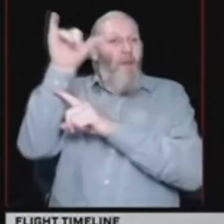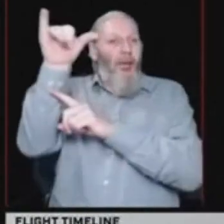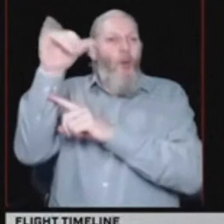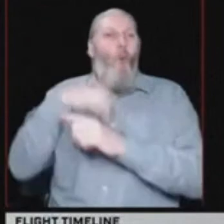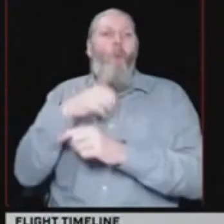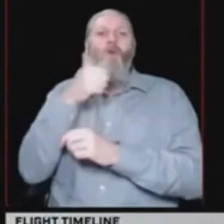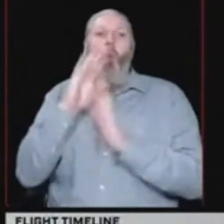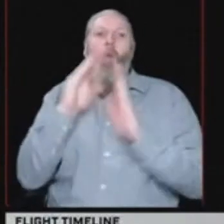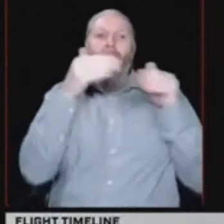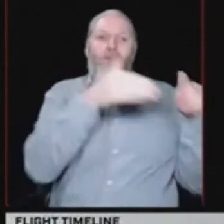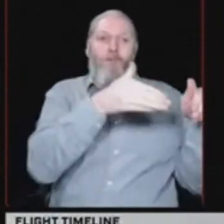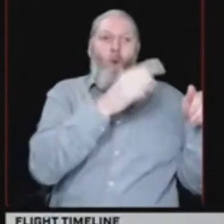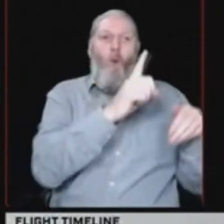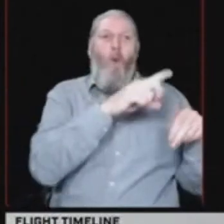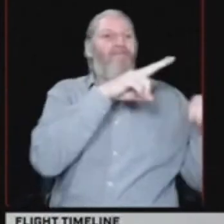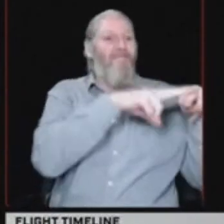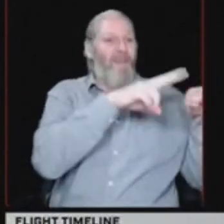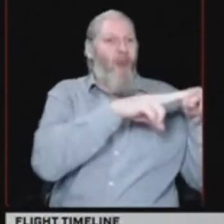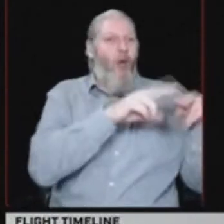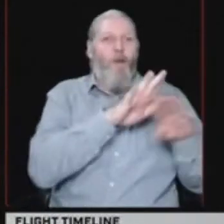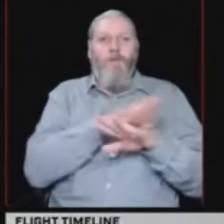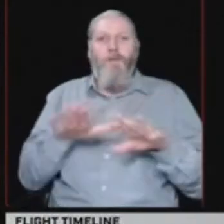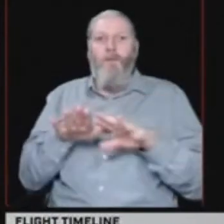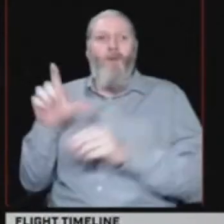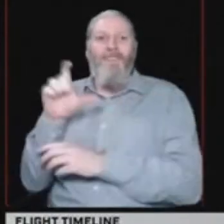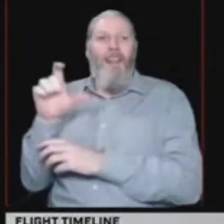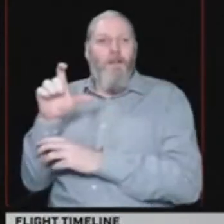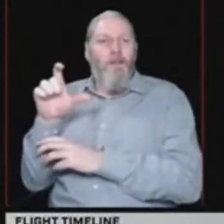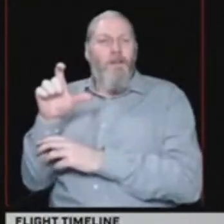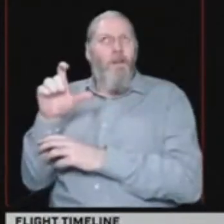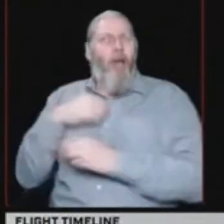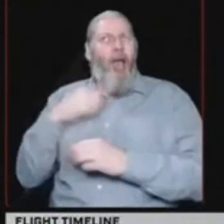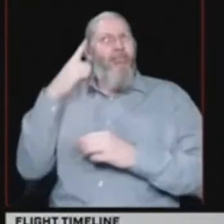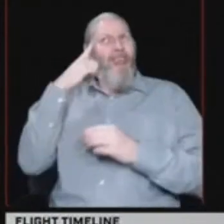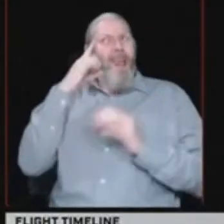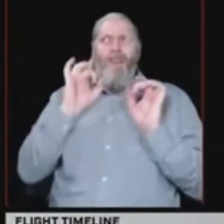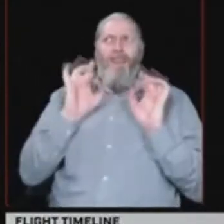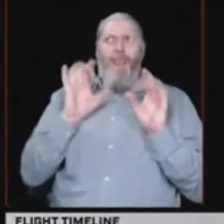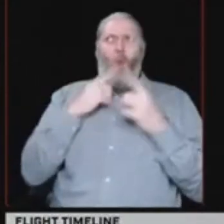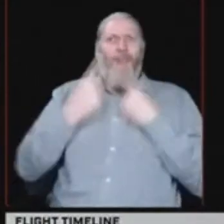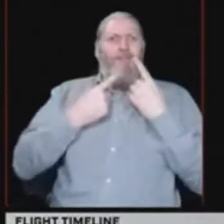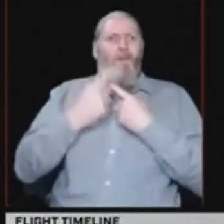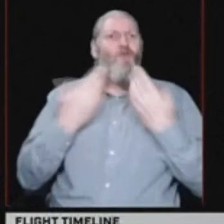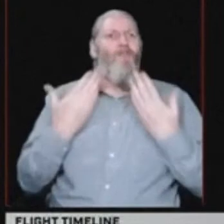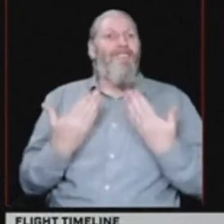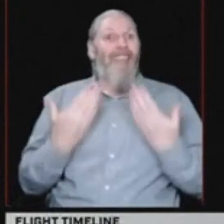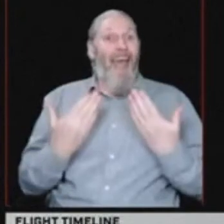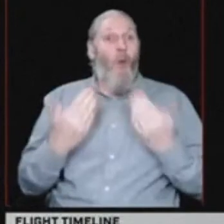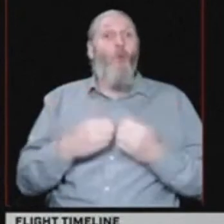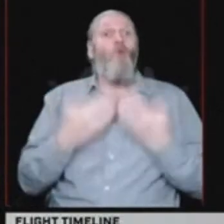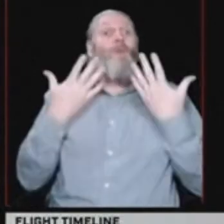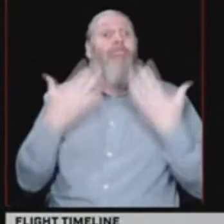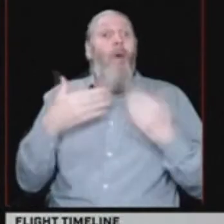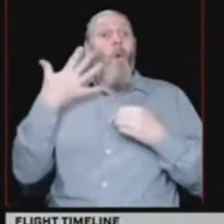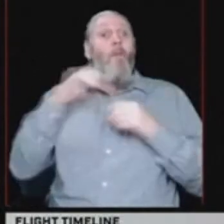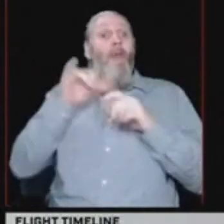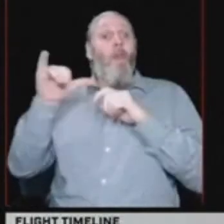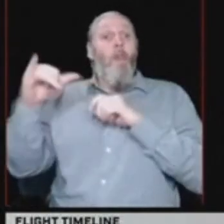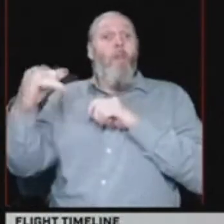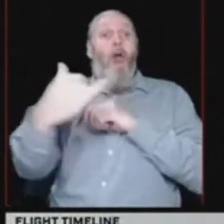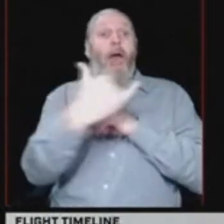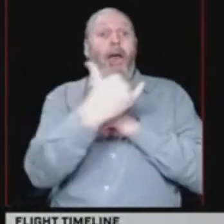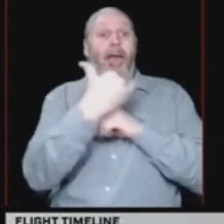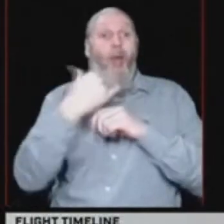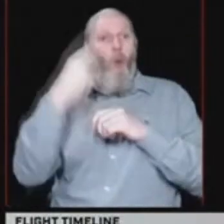I think that's all I got for the moment. Like I said, we're moving into the cold pass, and things are about to get